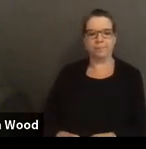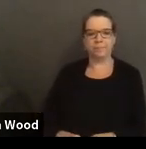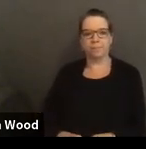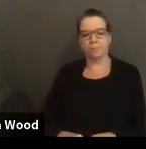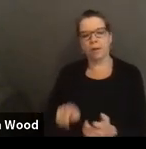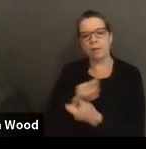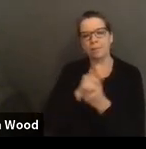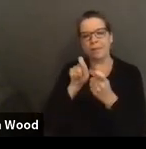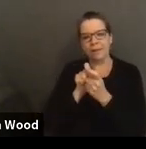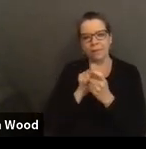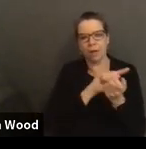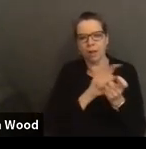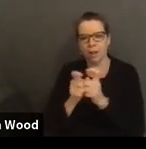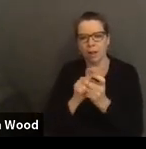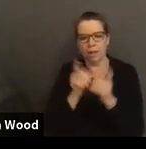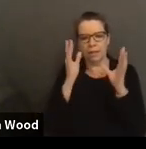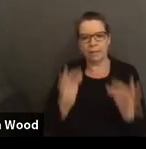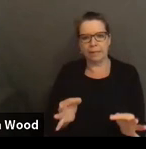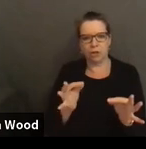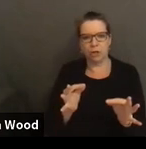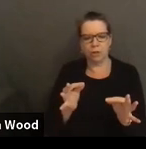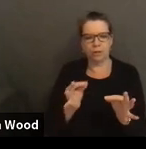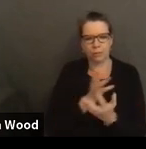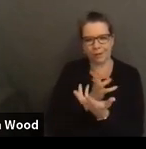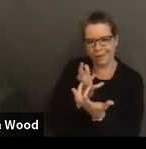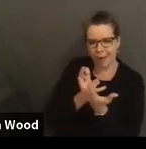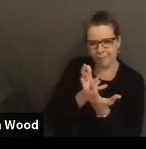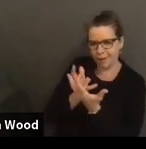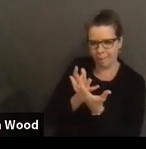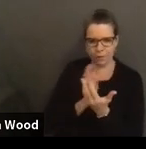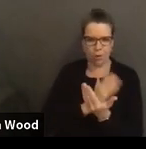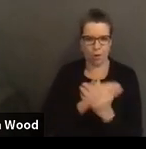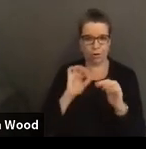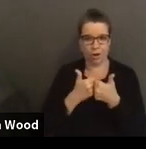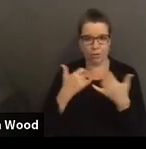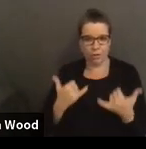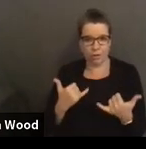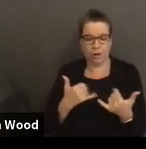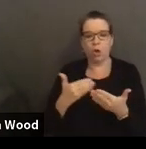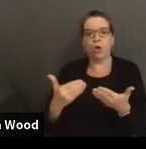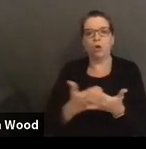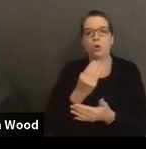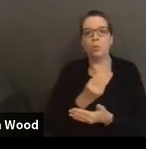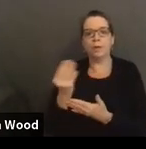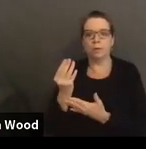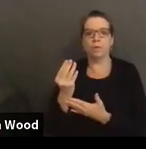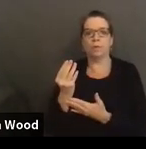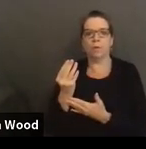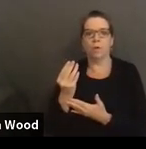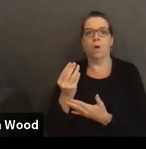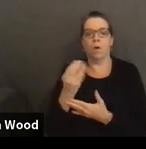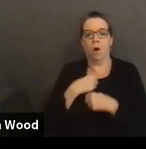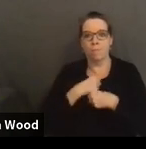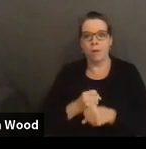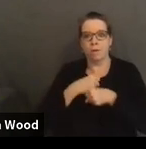Specific adjustments in the decision to adapt and adopt are challenging now. So new materials are being created real time to